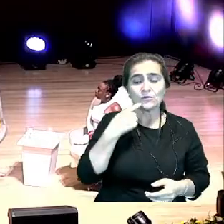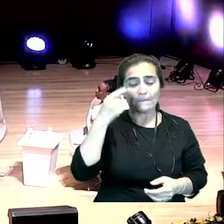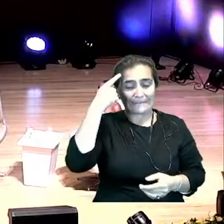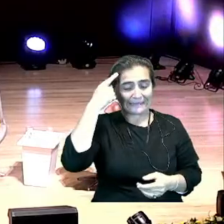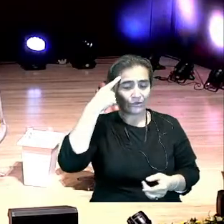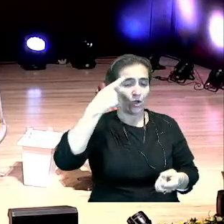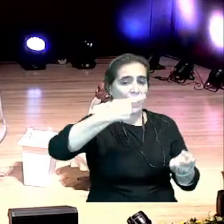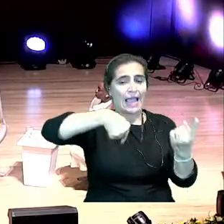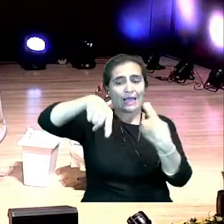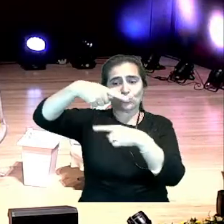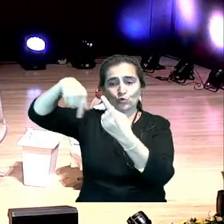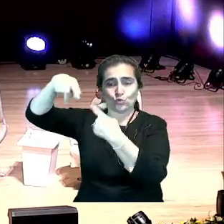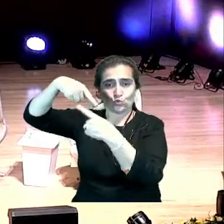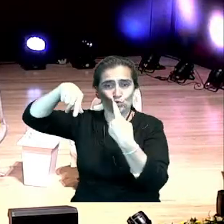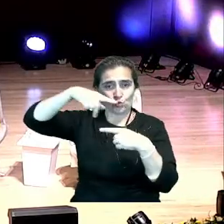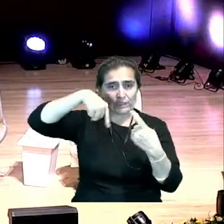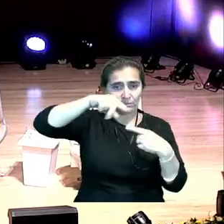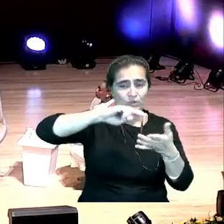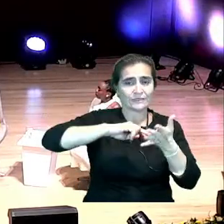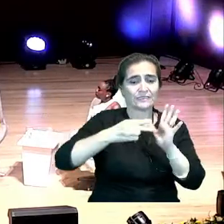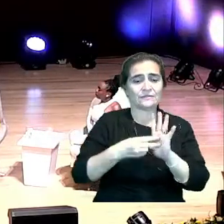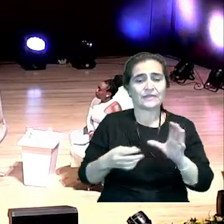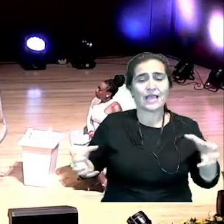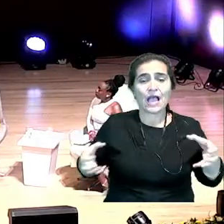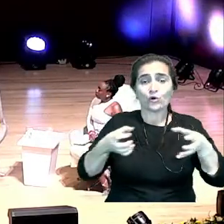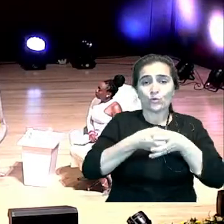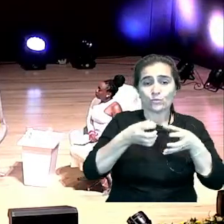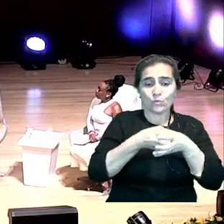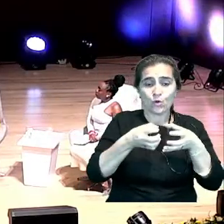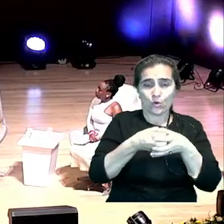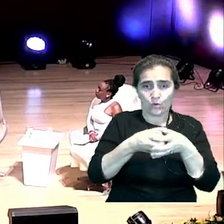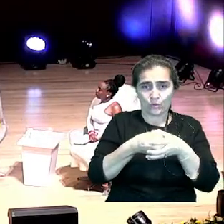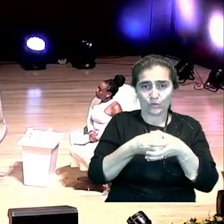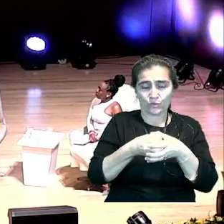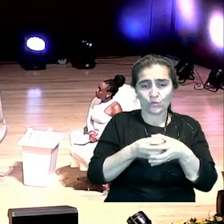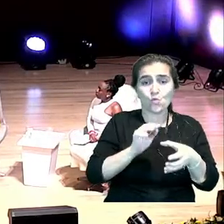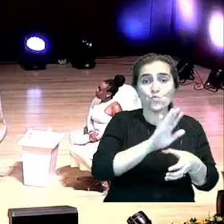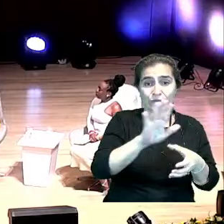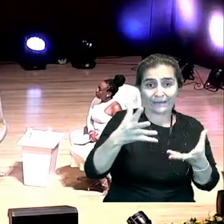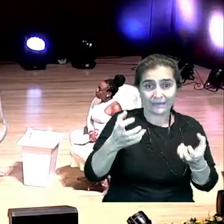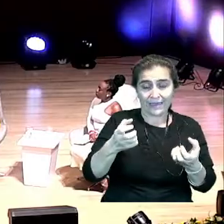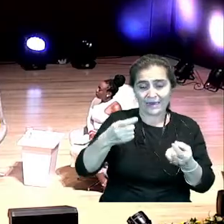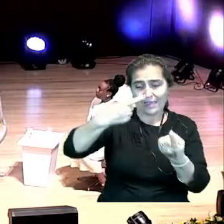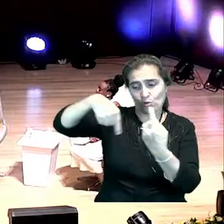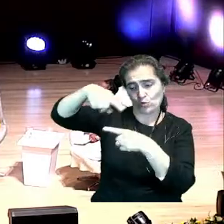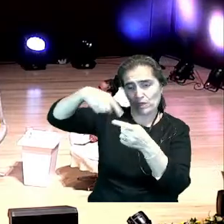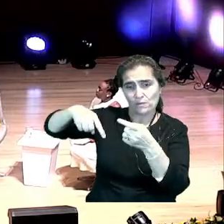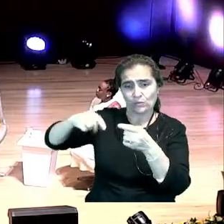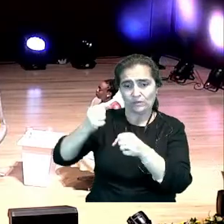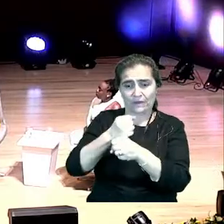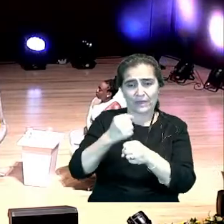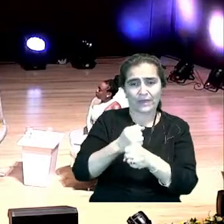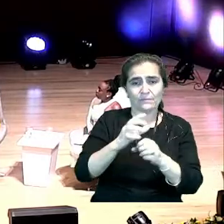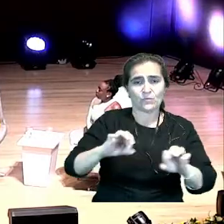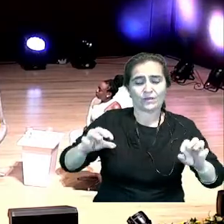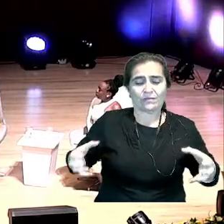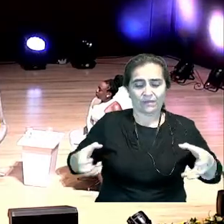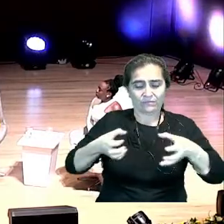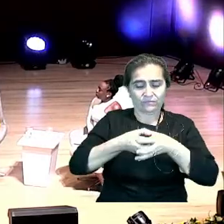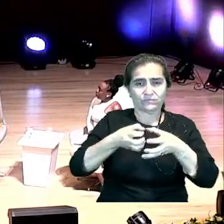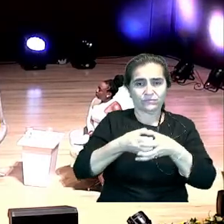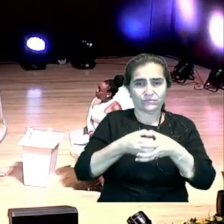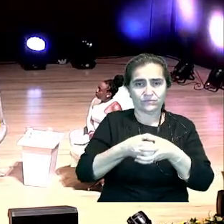has economy, the Minga economy or collective economy. Because for you to talk about